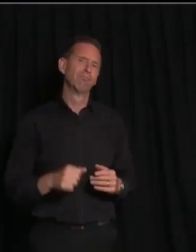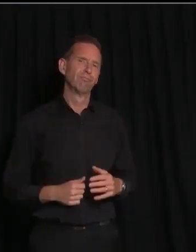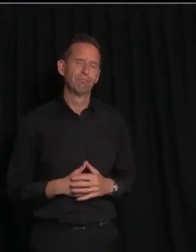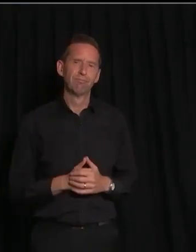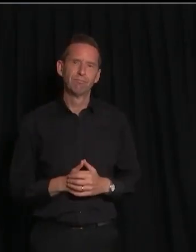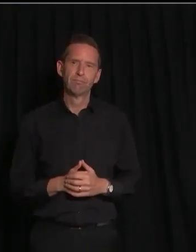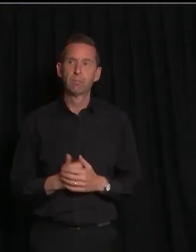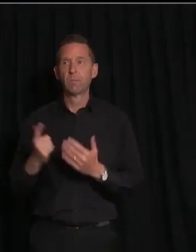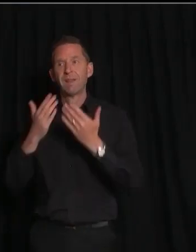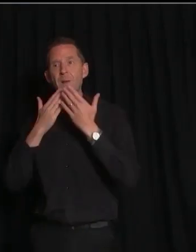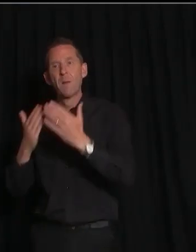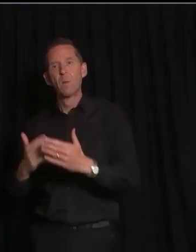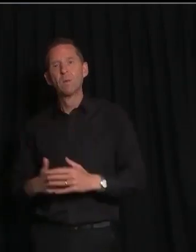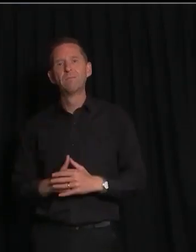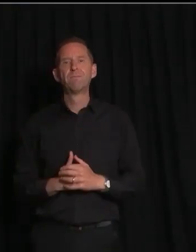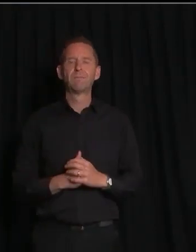Thank you.